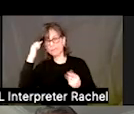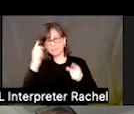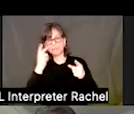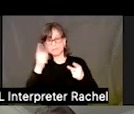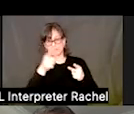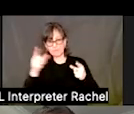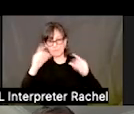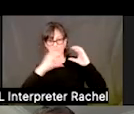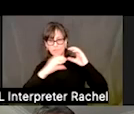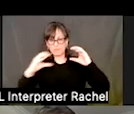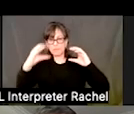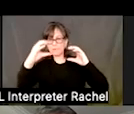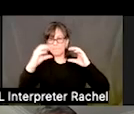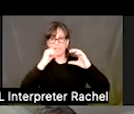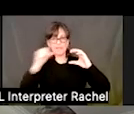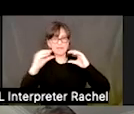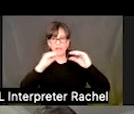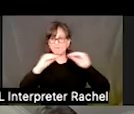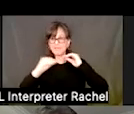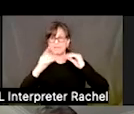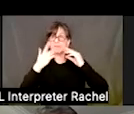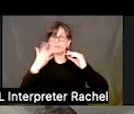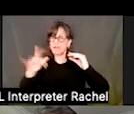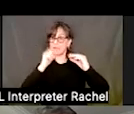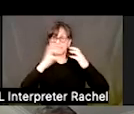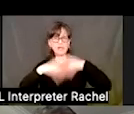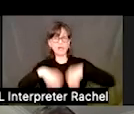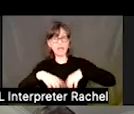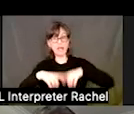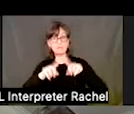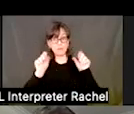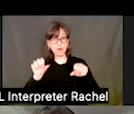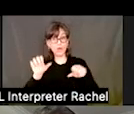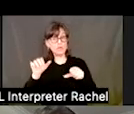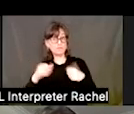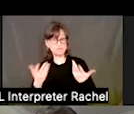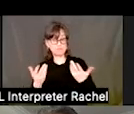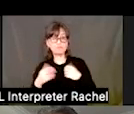here, this had not been retrofitted. Luckily, it didn't collapse, but it certainly could have. Next slide.